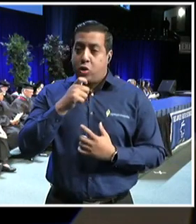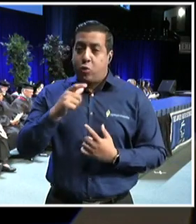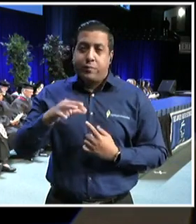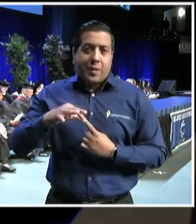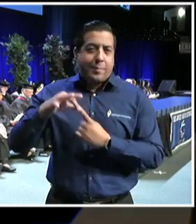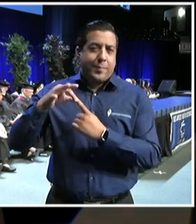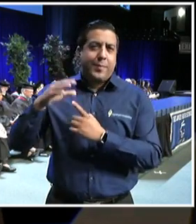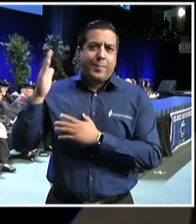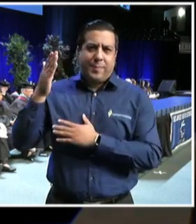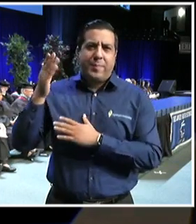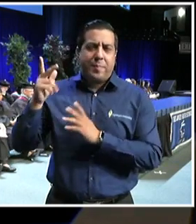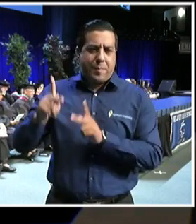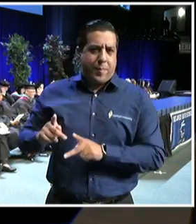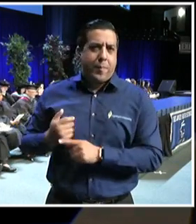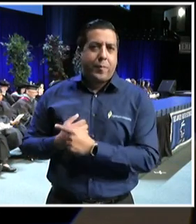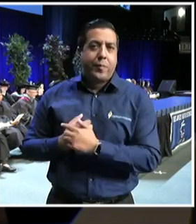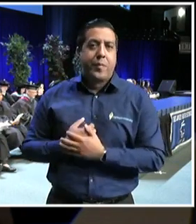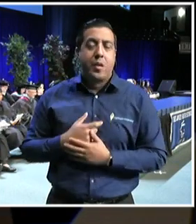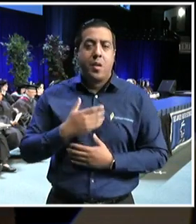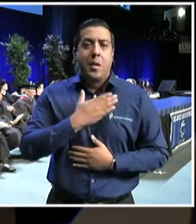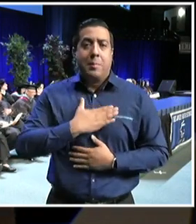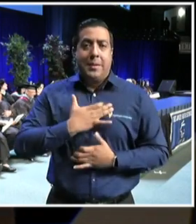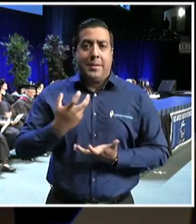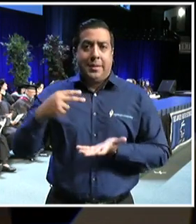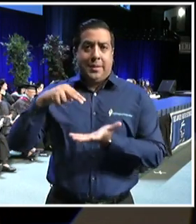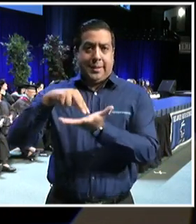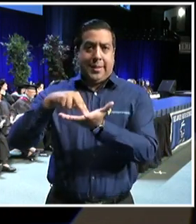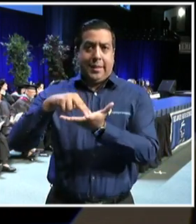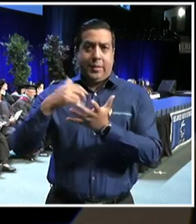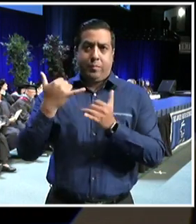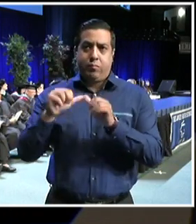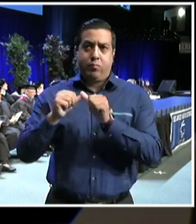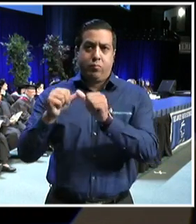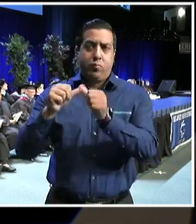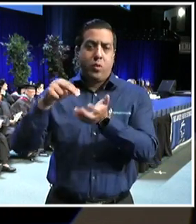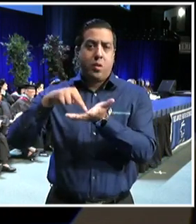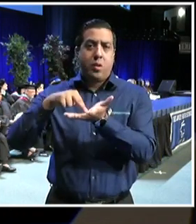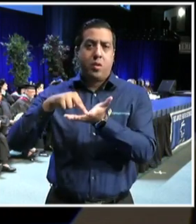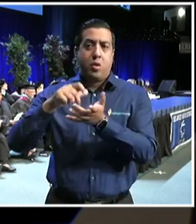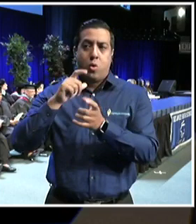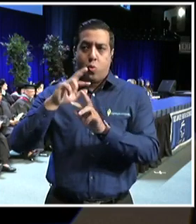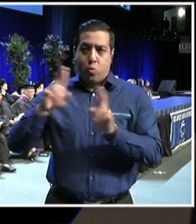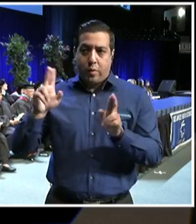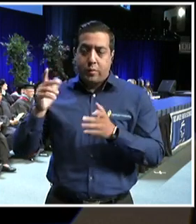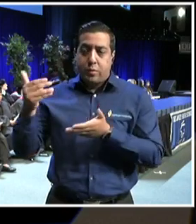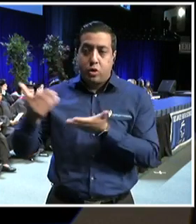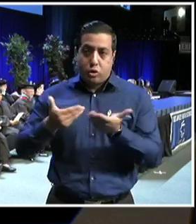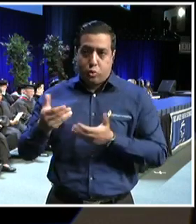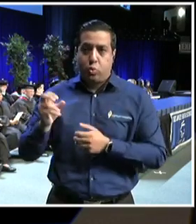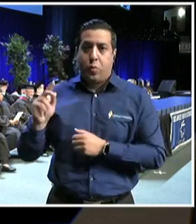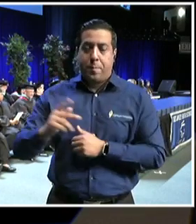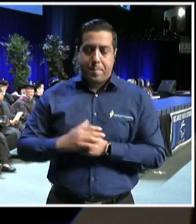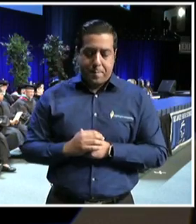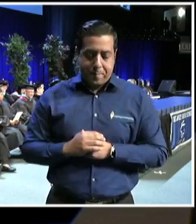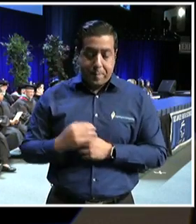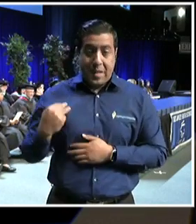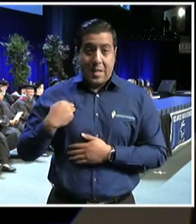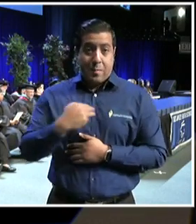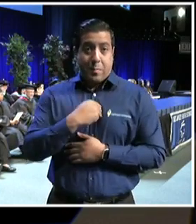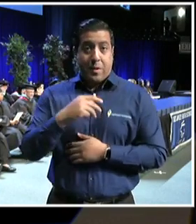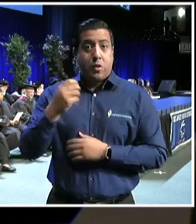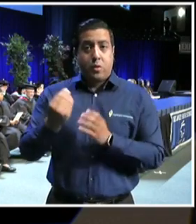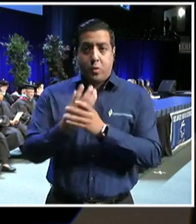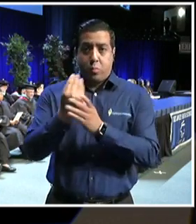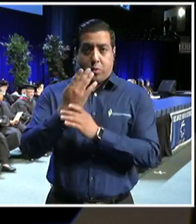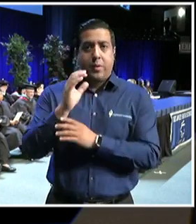the stage. Please stand and remain standing as you're introduced. Members of the Spring